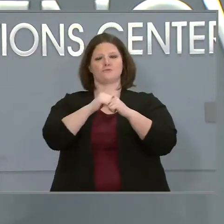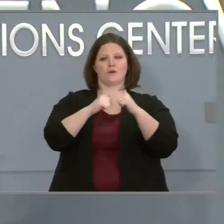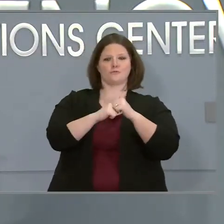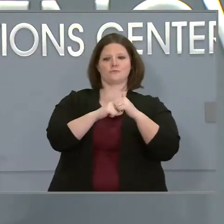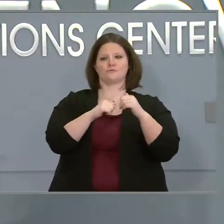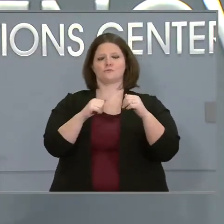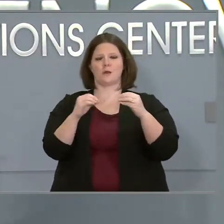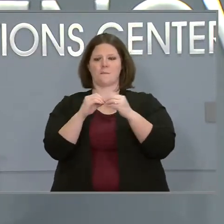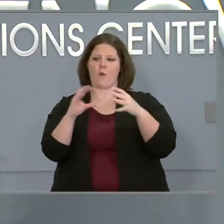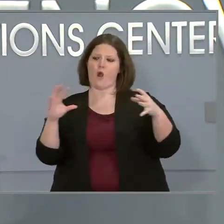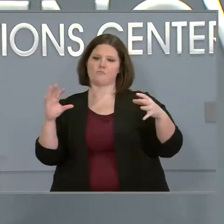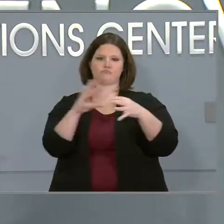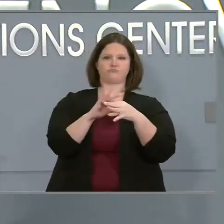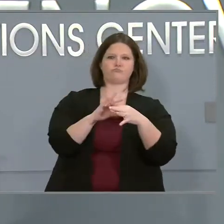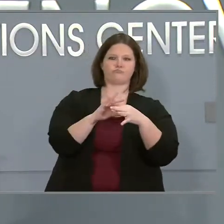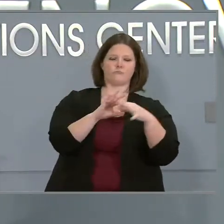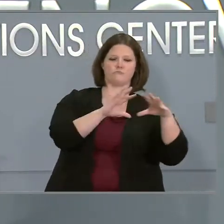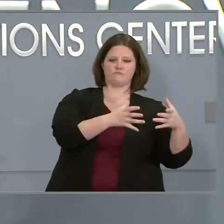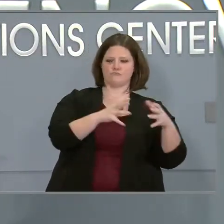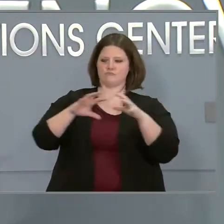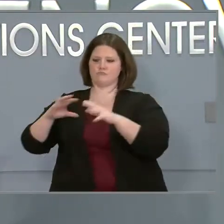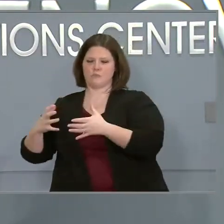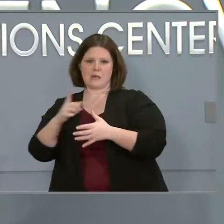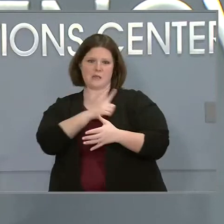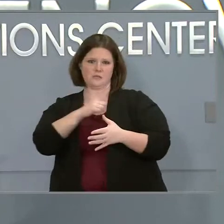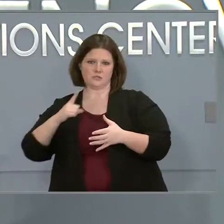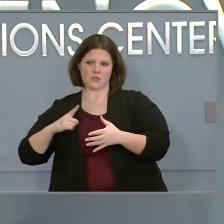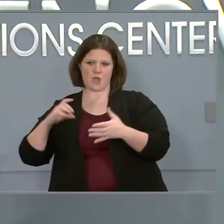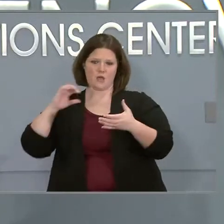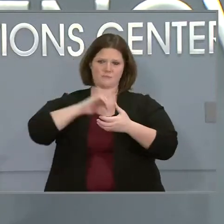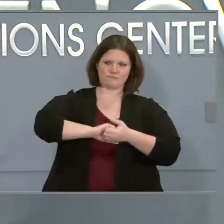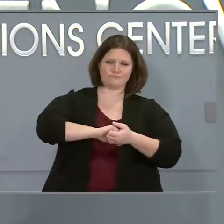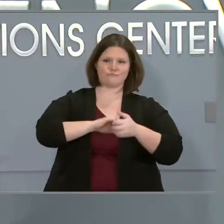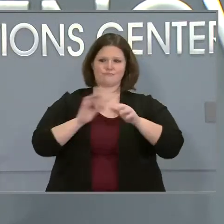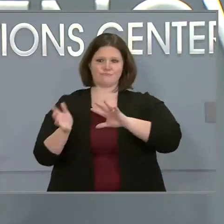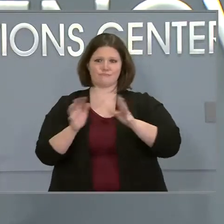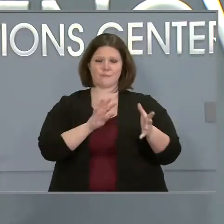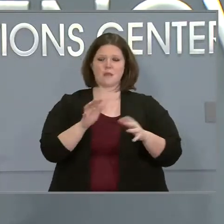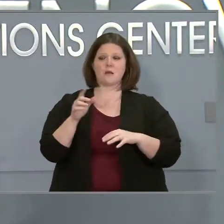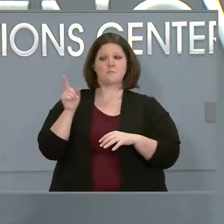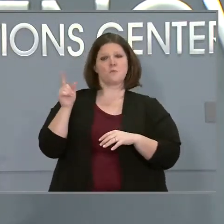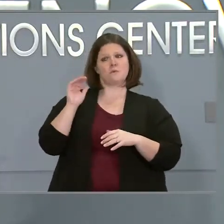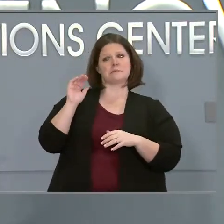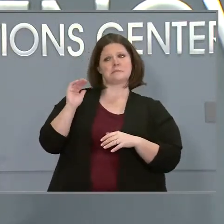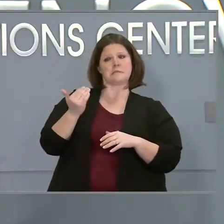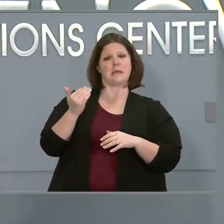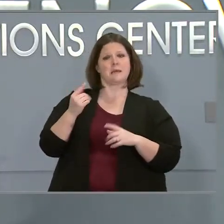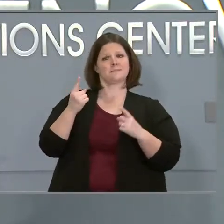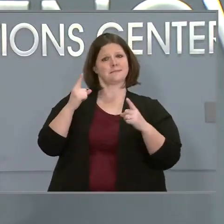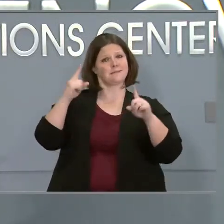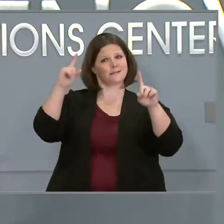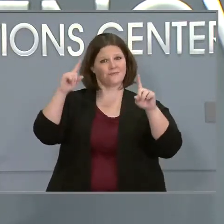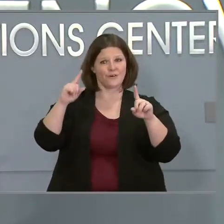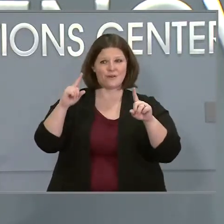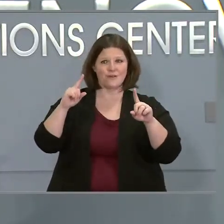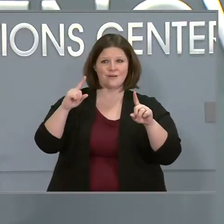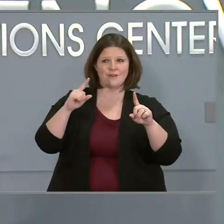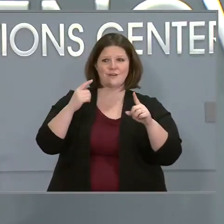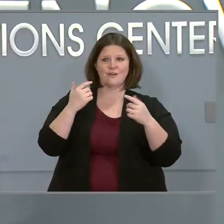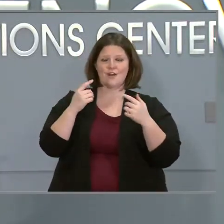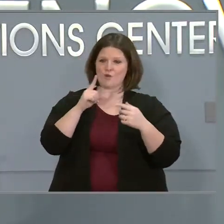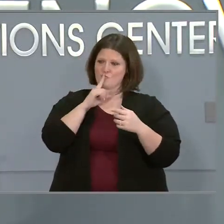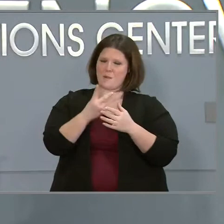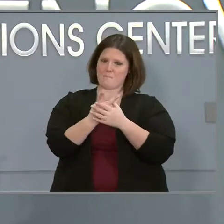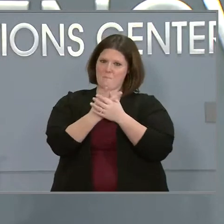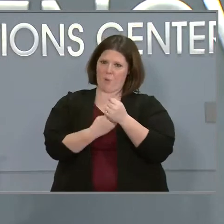aisle, and by any measure, you seem to have been very successful at reaching across